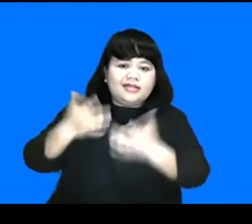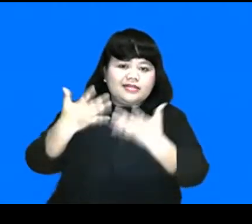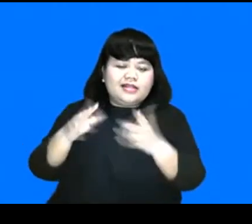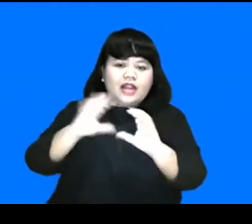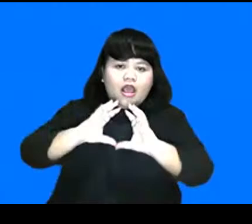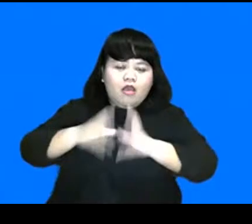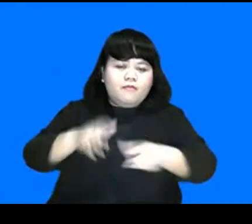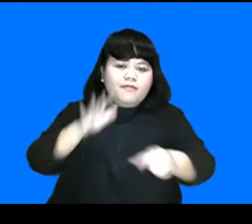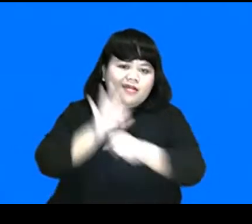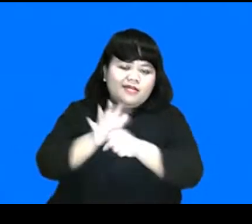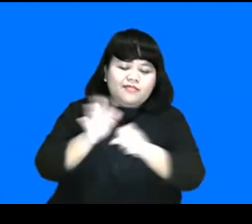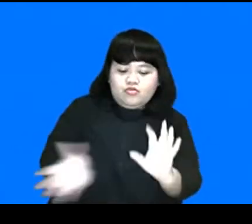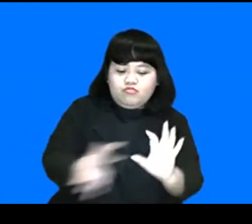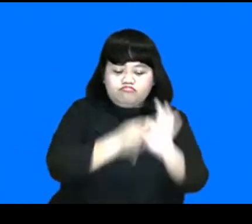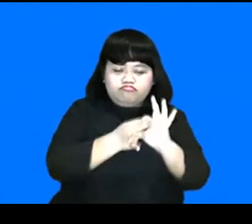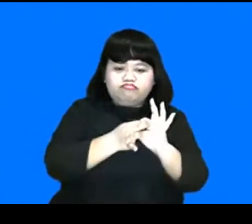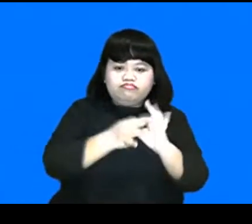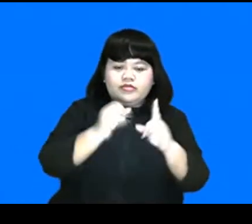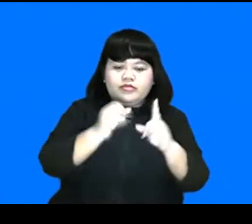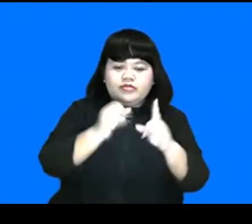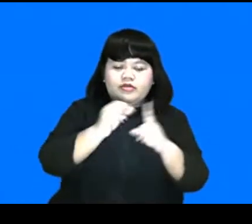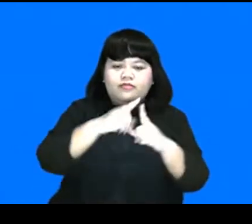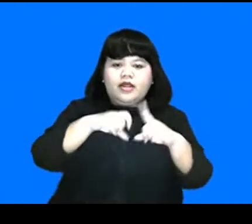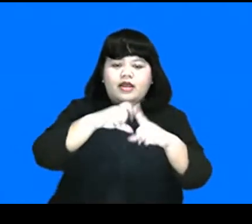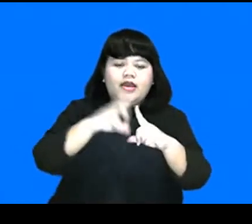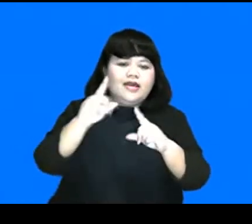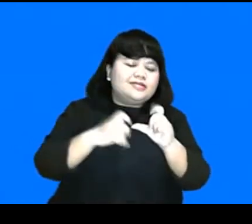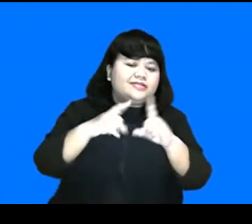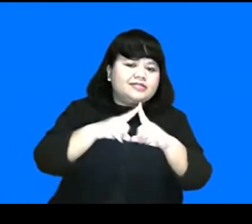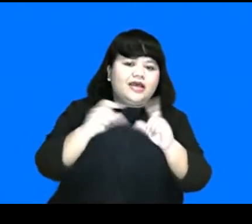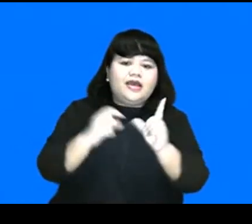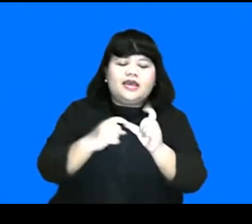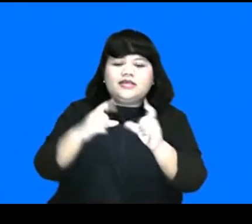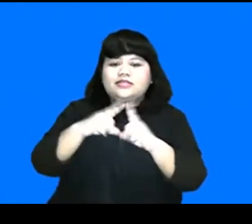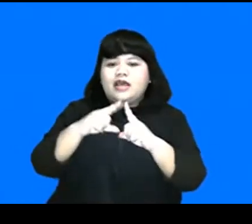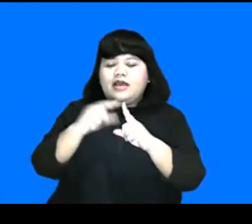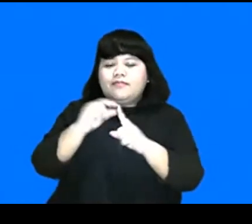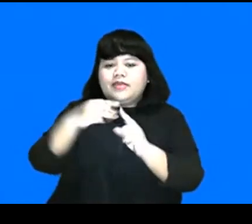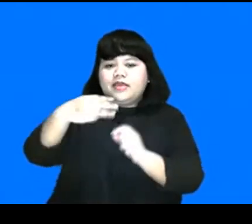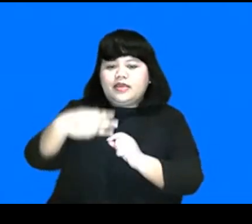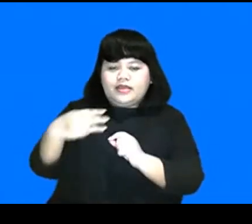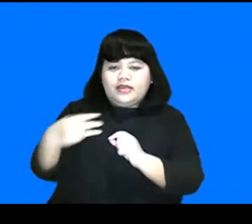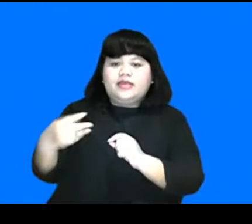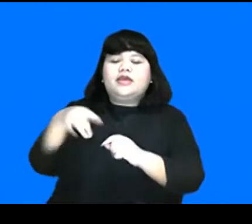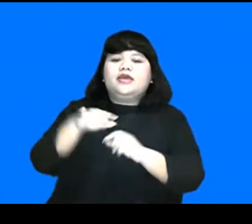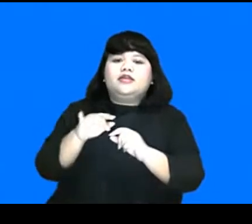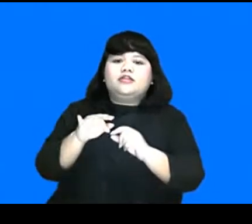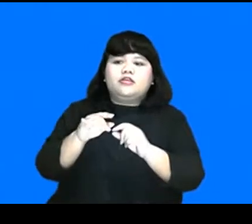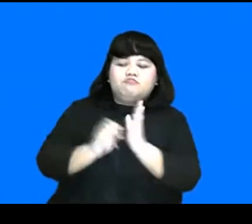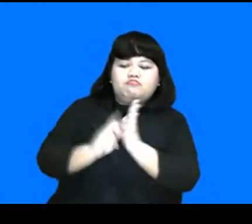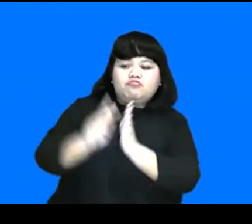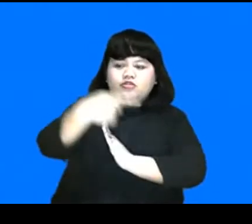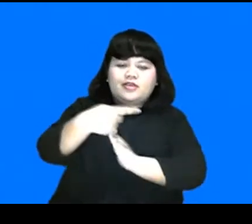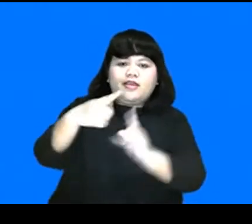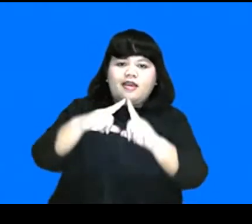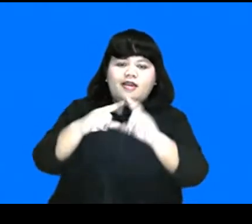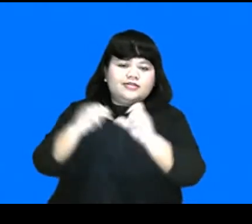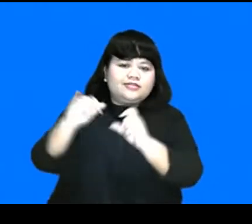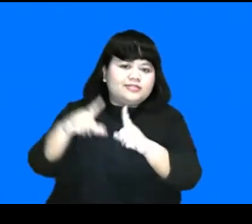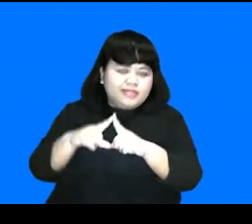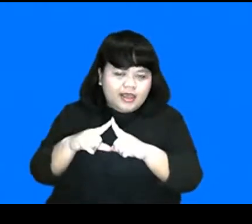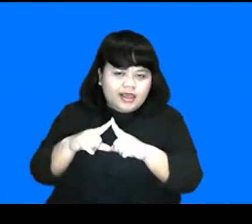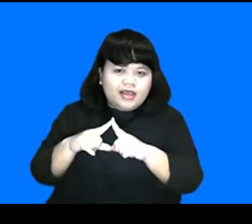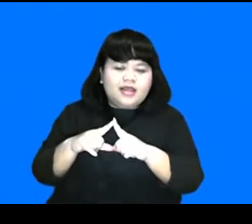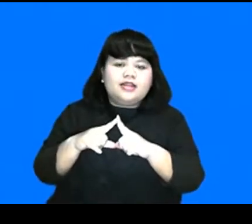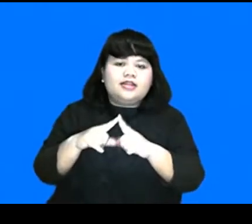support from Fair for All project in Asia. And then maybe for those of you who haven't known